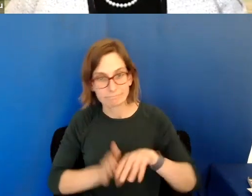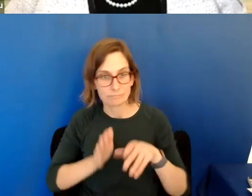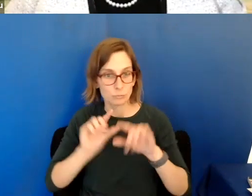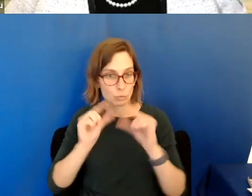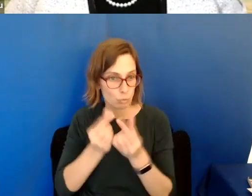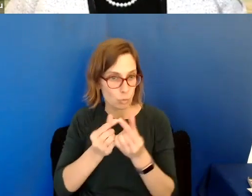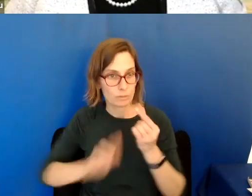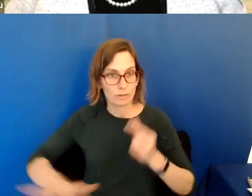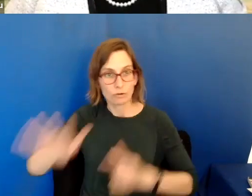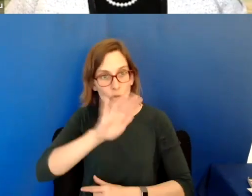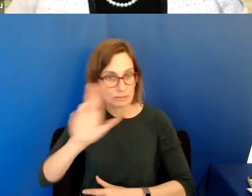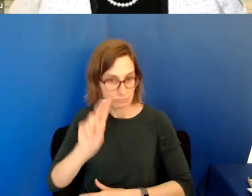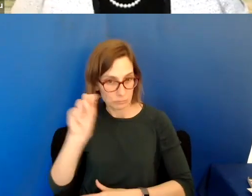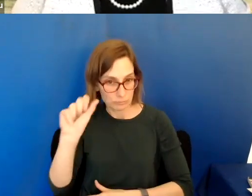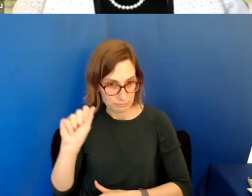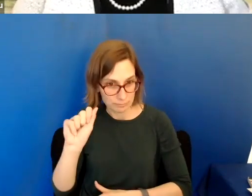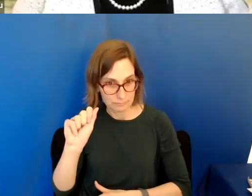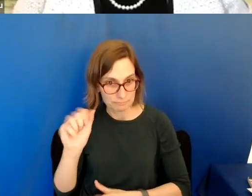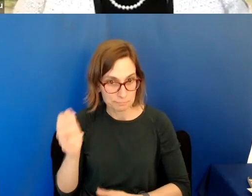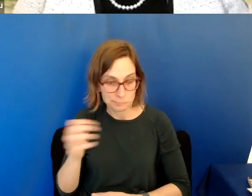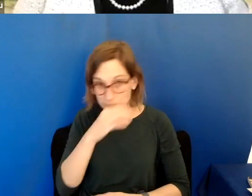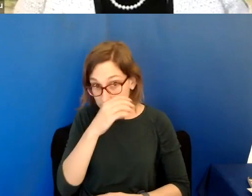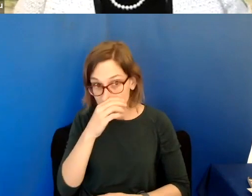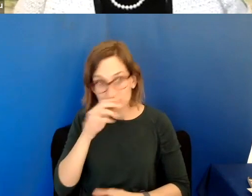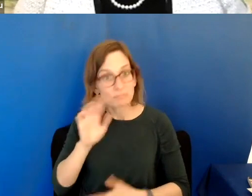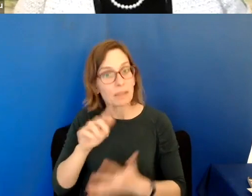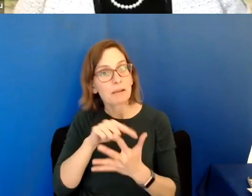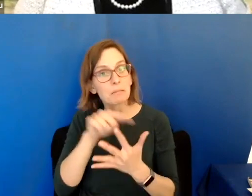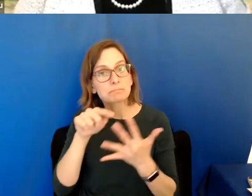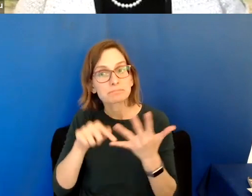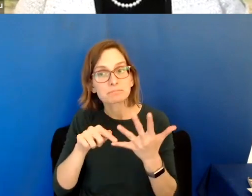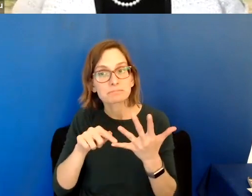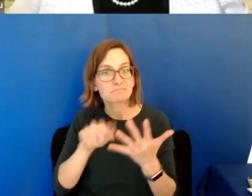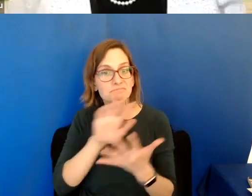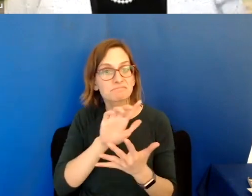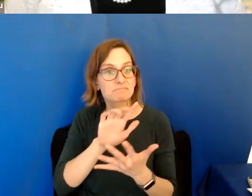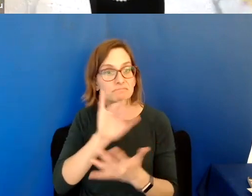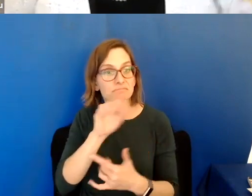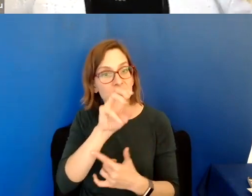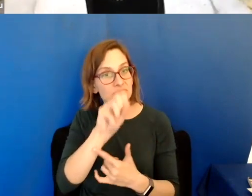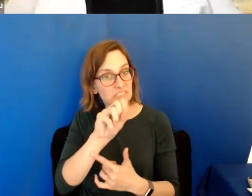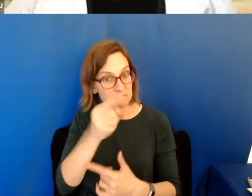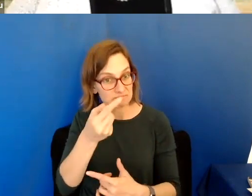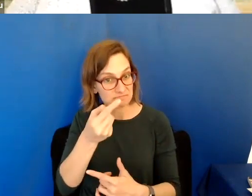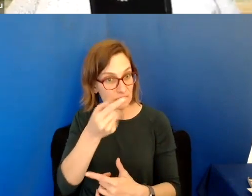country. And I will just call out on you as I see you on my screen. James, you go